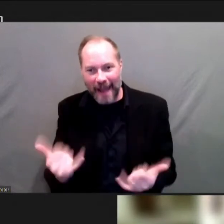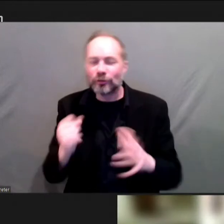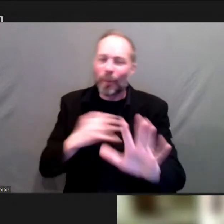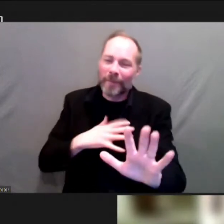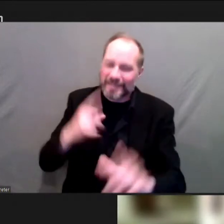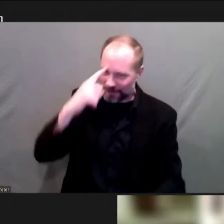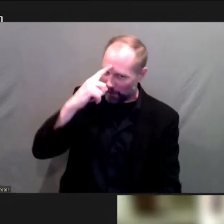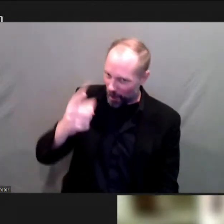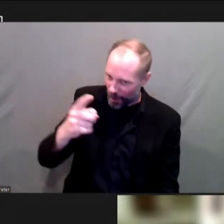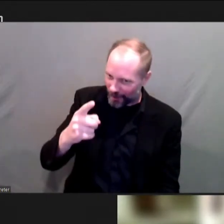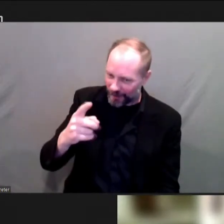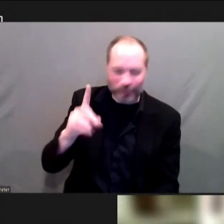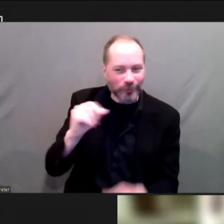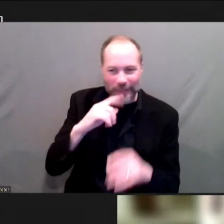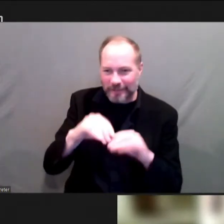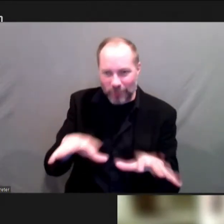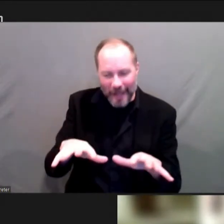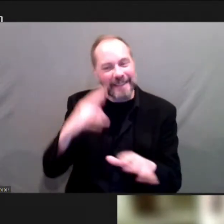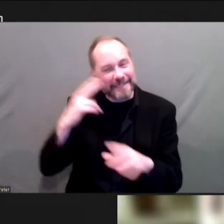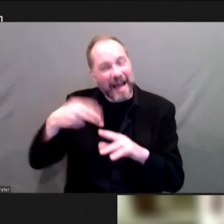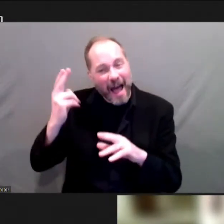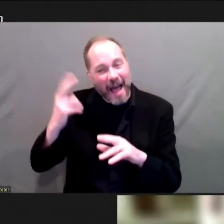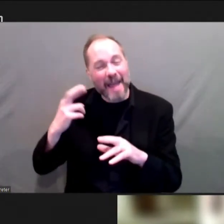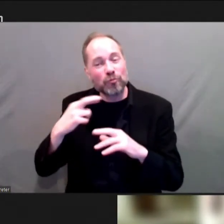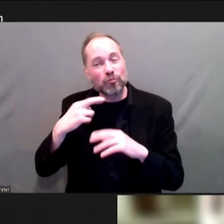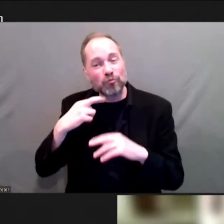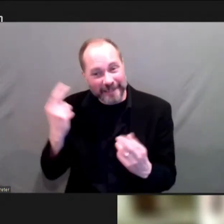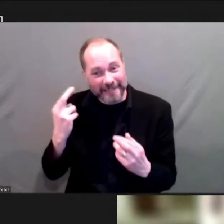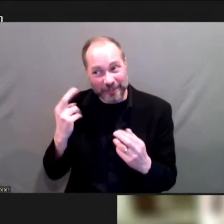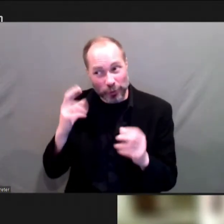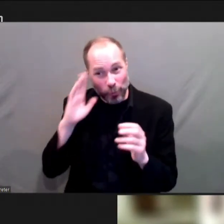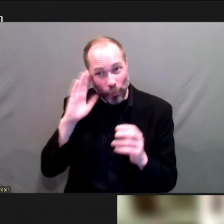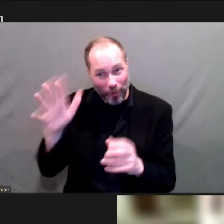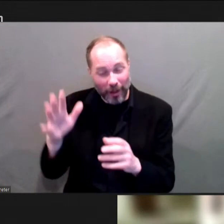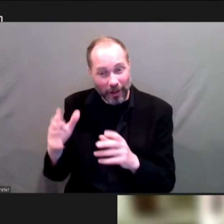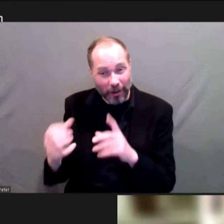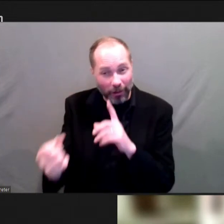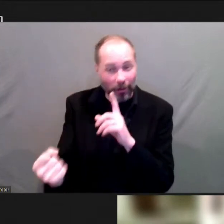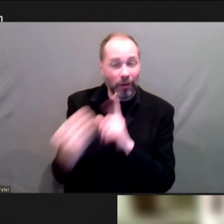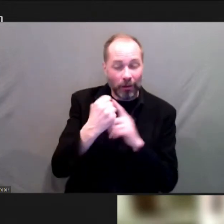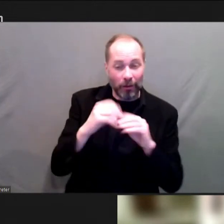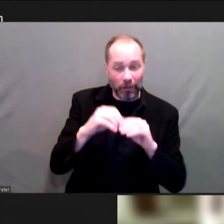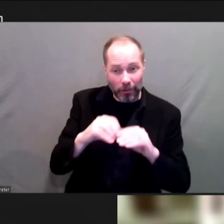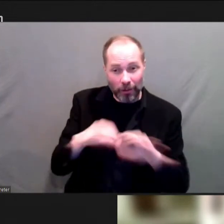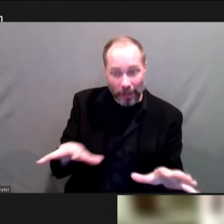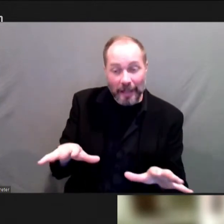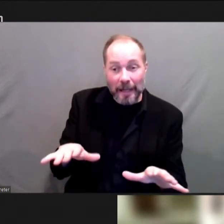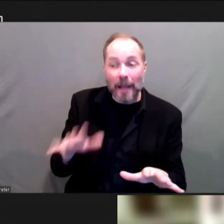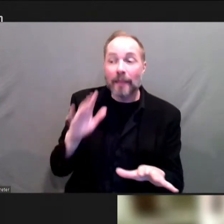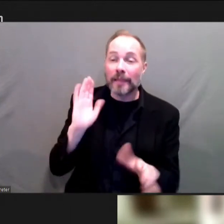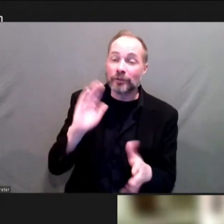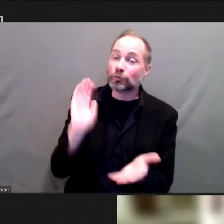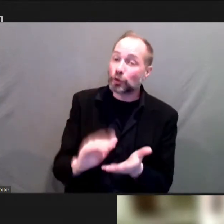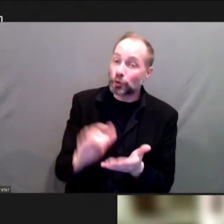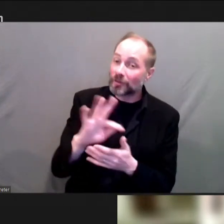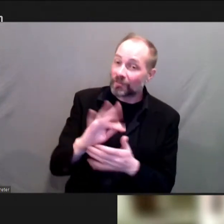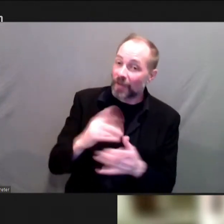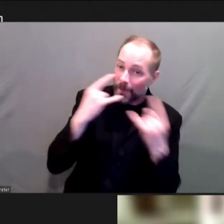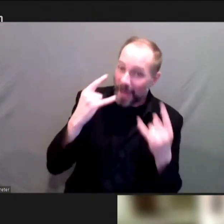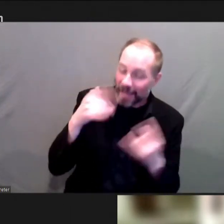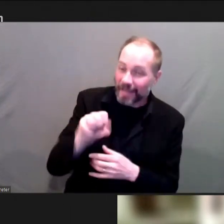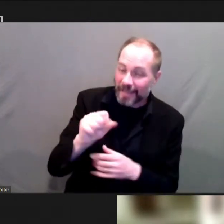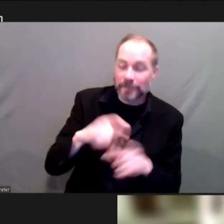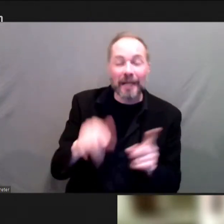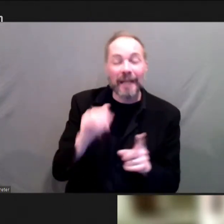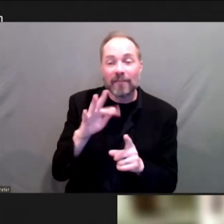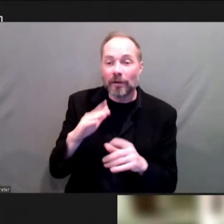out there. It's contagious. You have a high risk of getting it if you go out. Obviously, that risk is reduced a bit if you wear a mask. But as long as you're fully vaccinated,